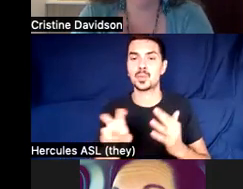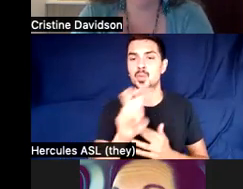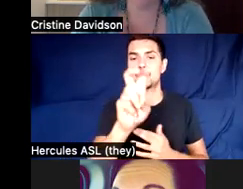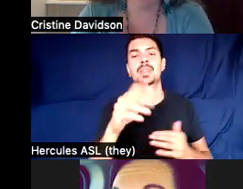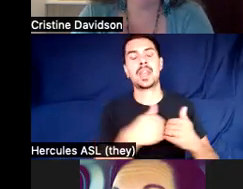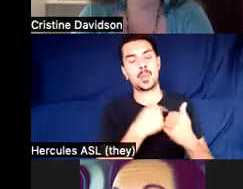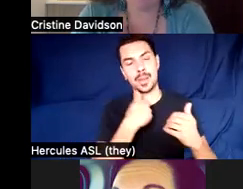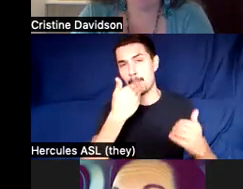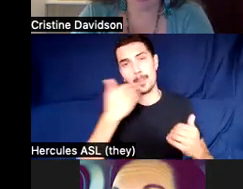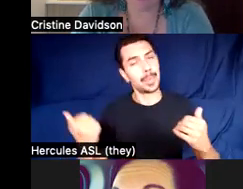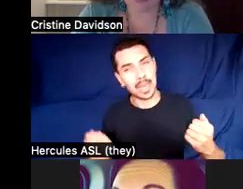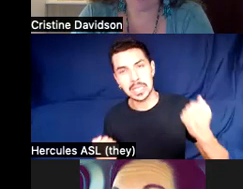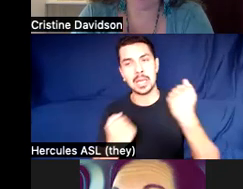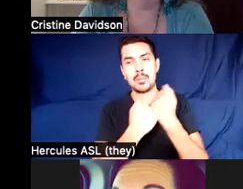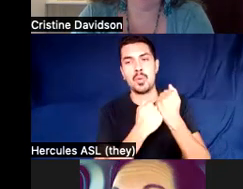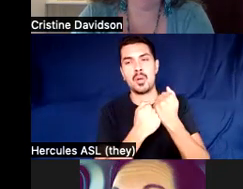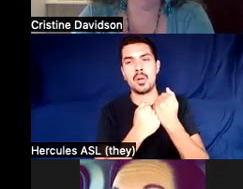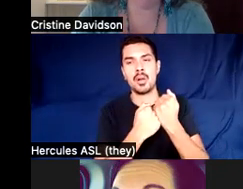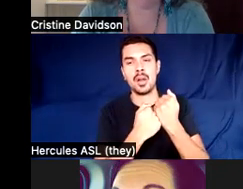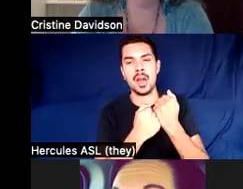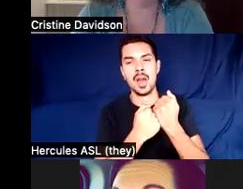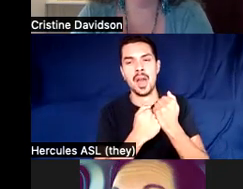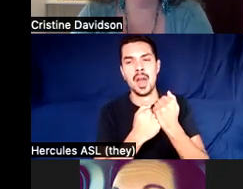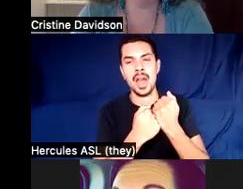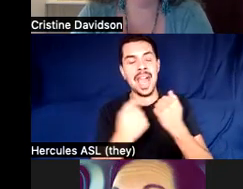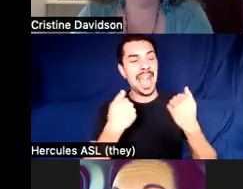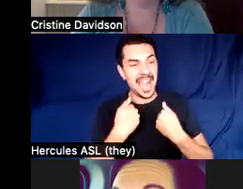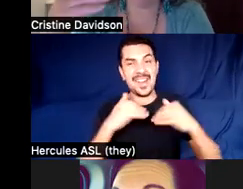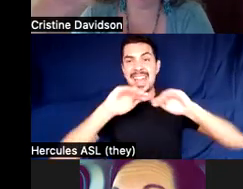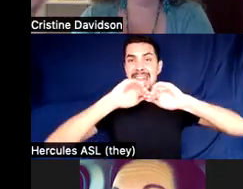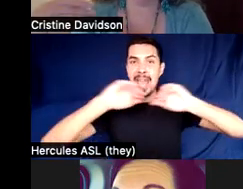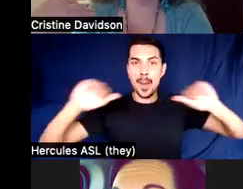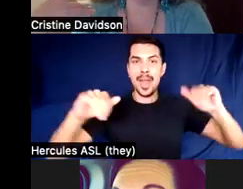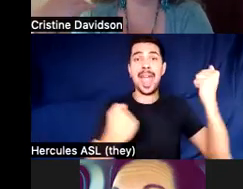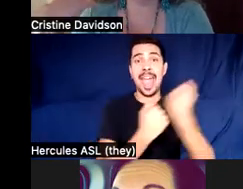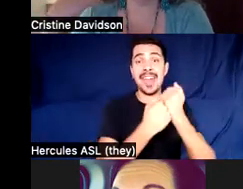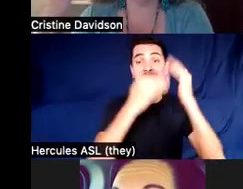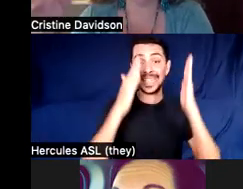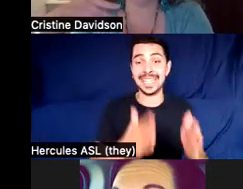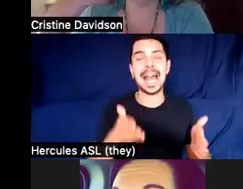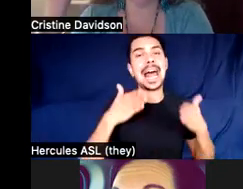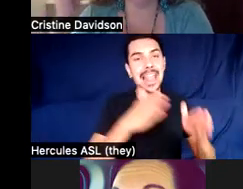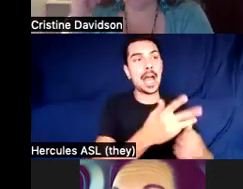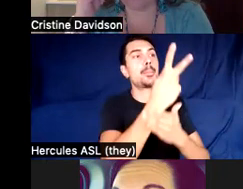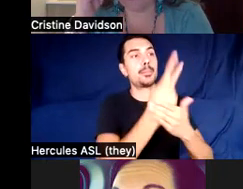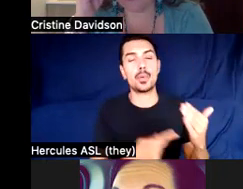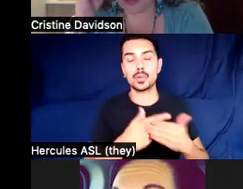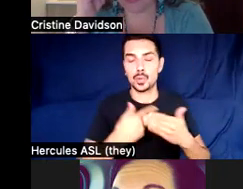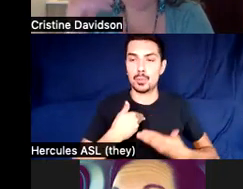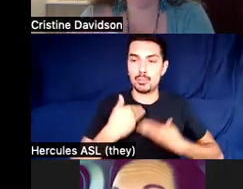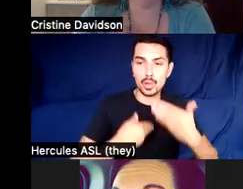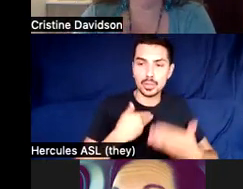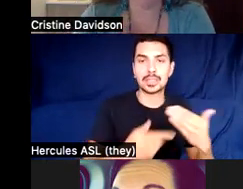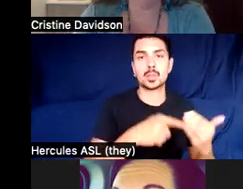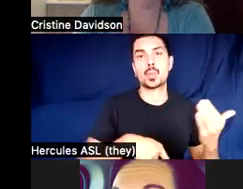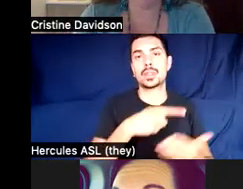so having a different separate advocate can allow them both to kind of process what they're going through